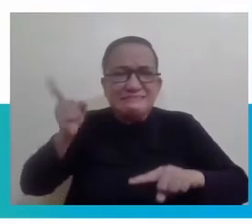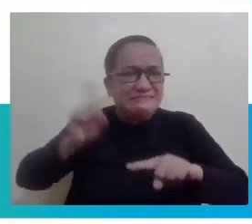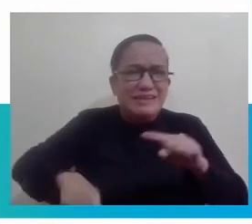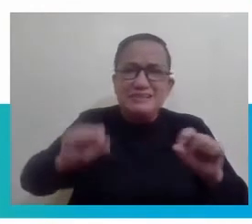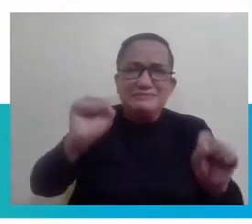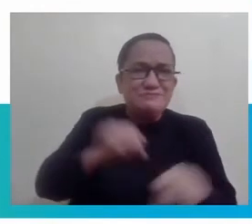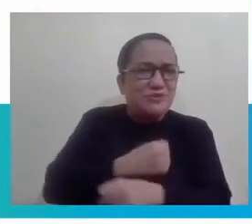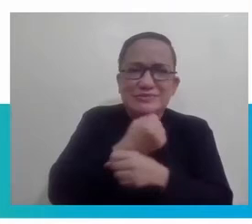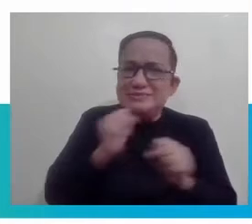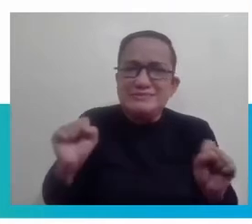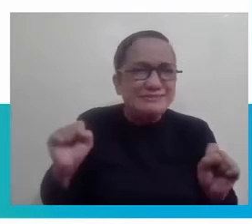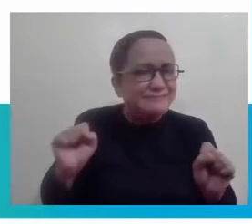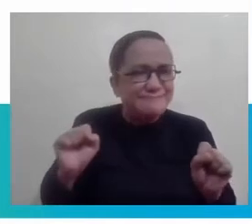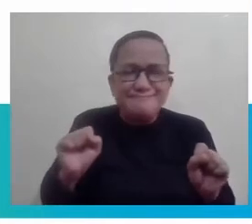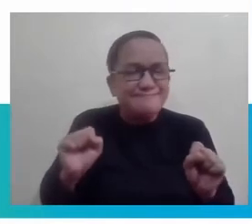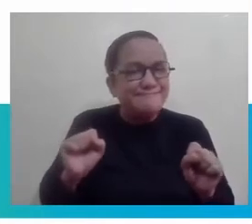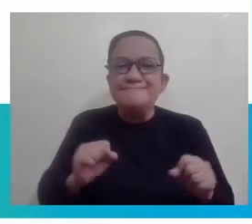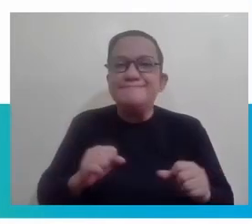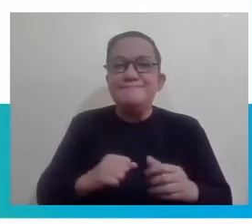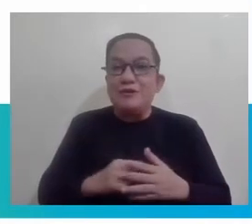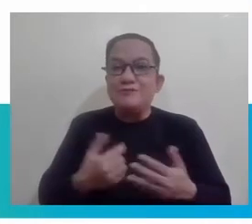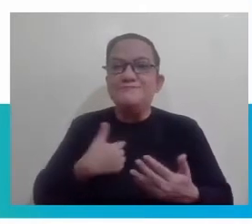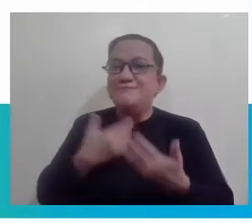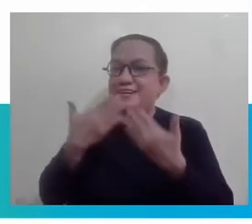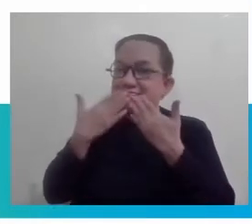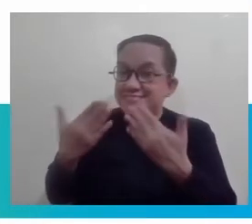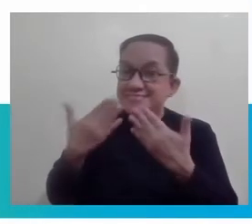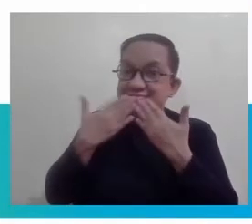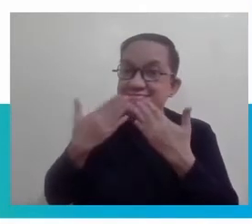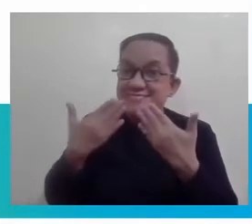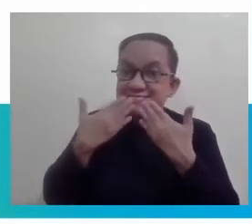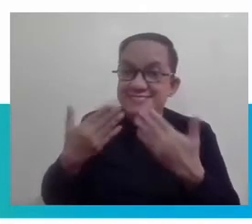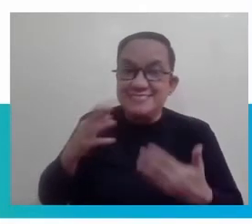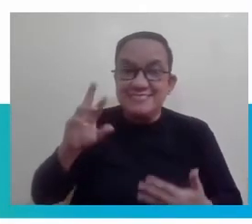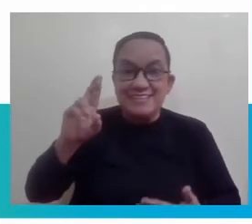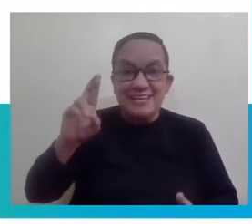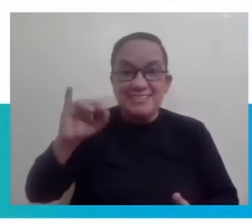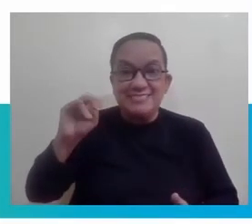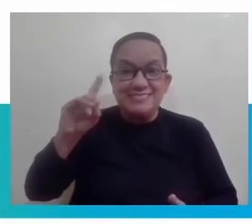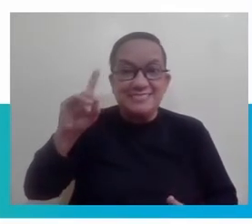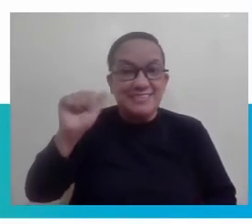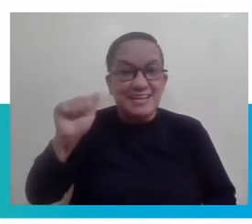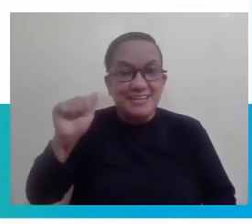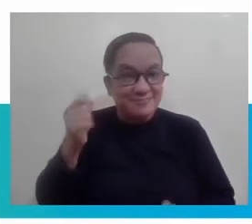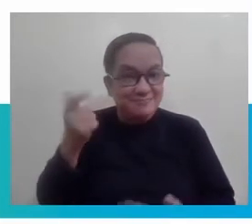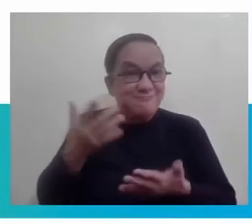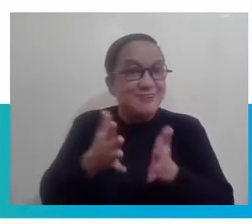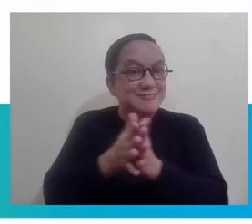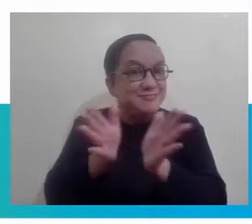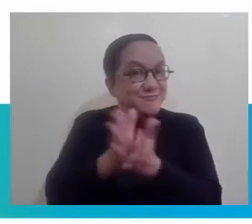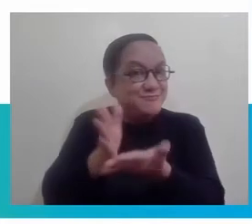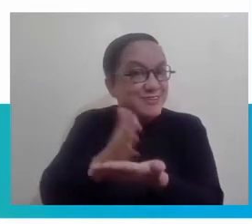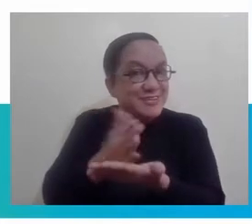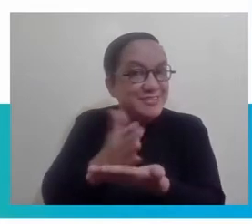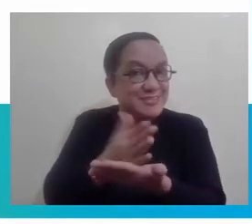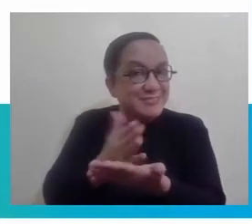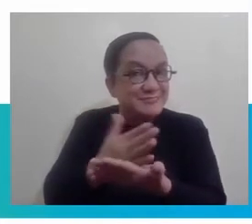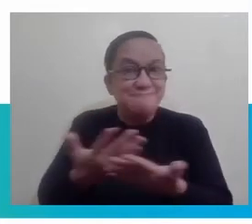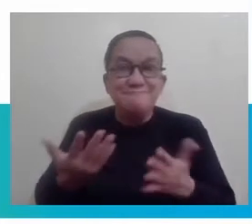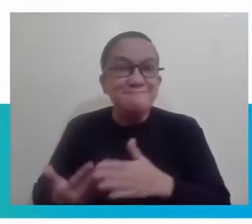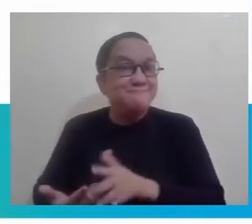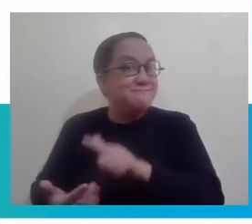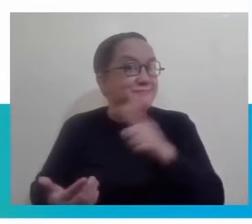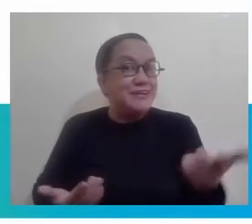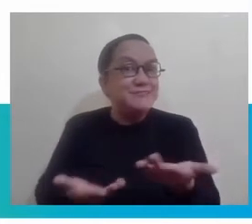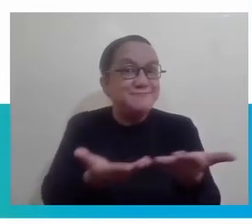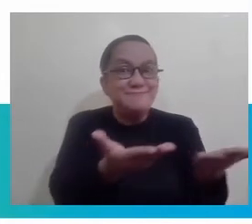Thank you, Rinda, for sharing that. I'd now like to invite any other panelists to share about what you think